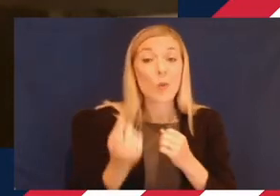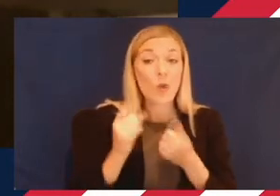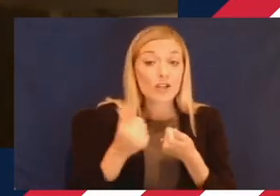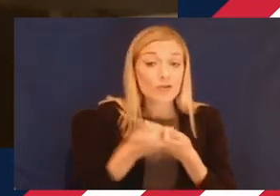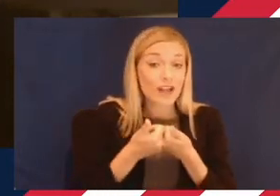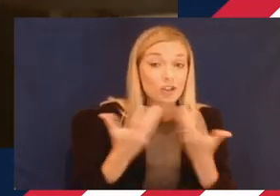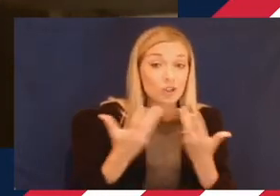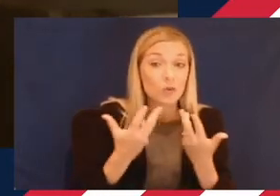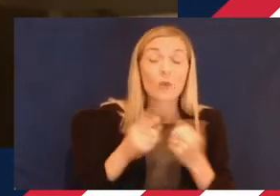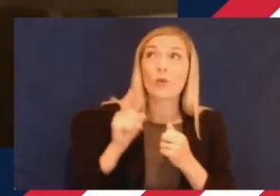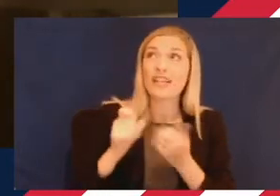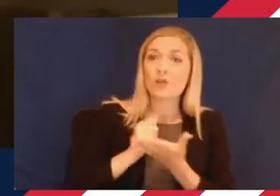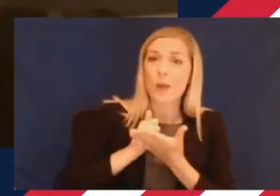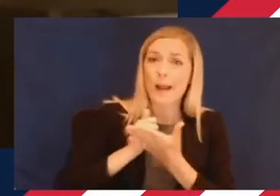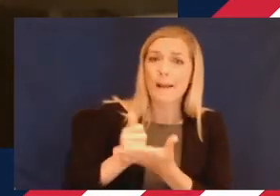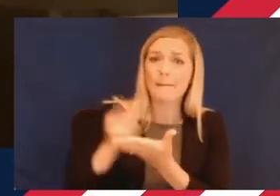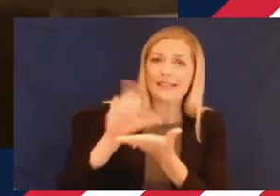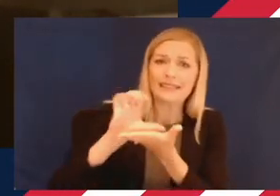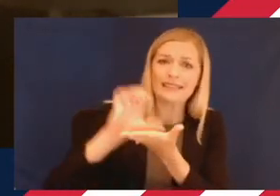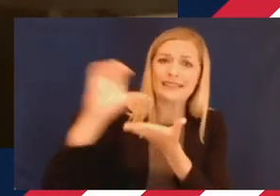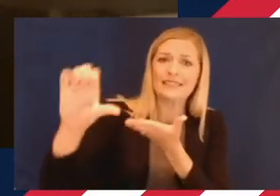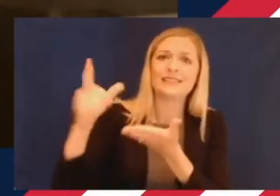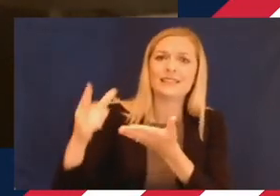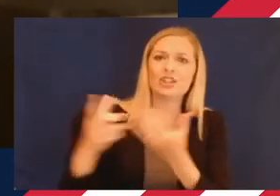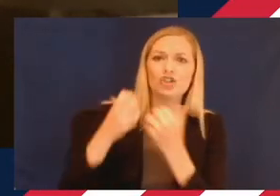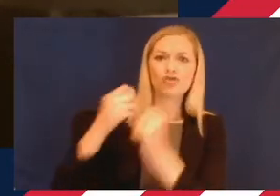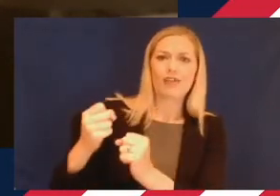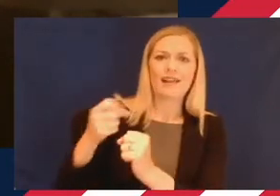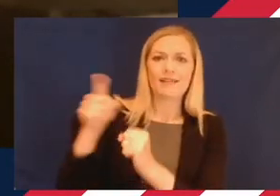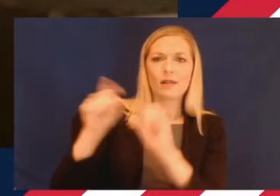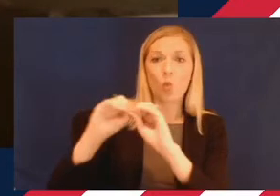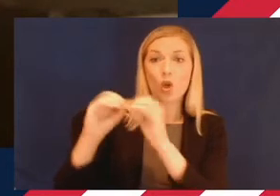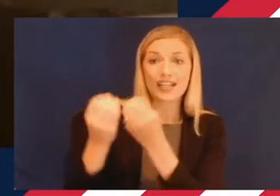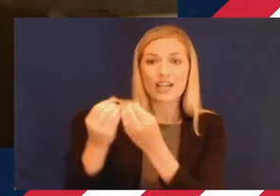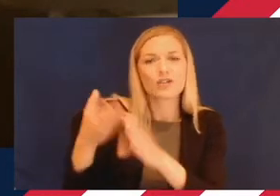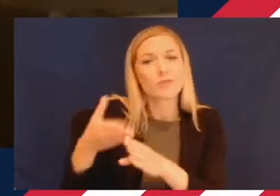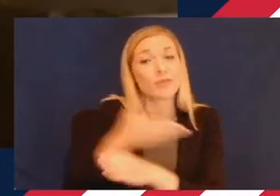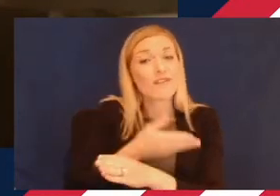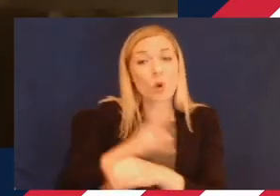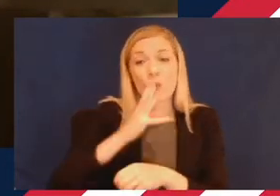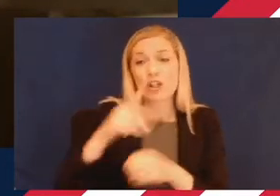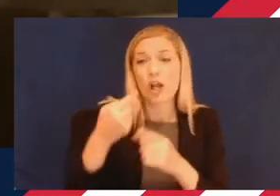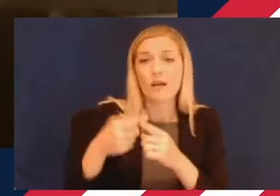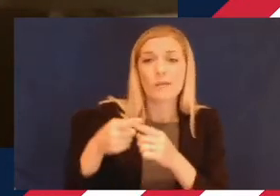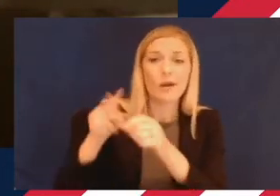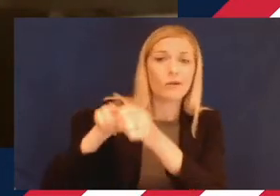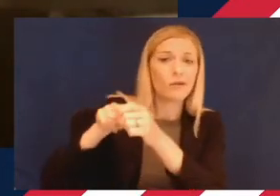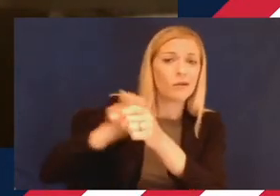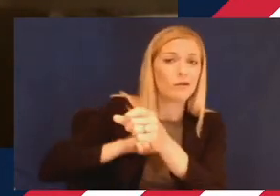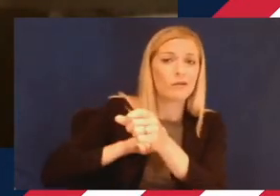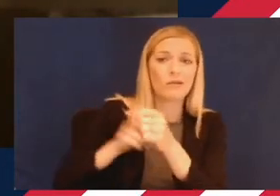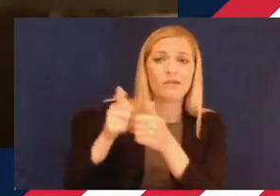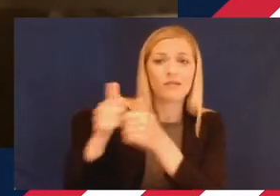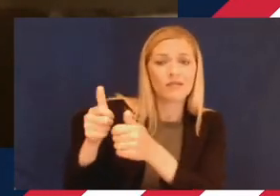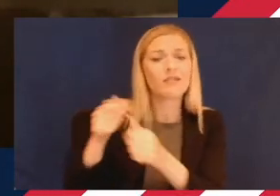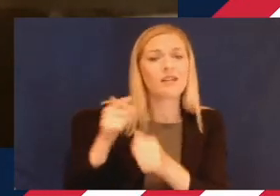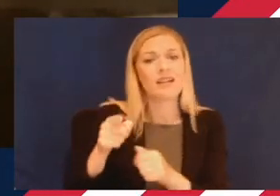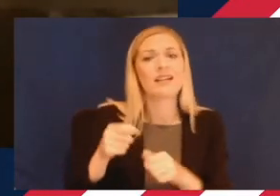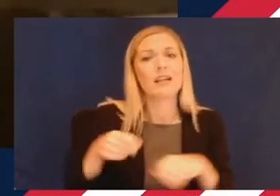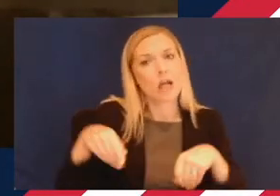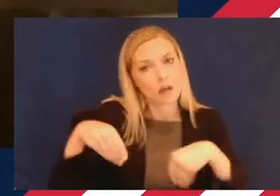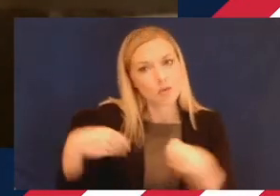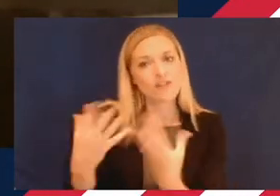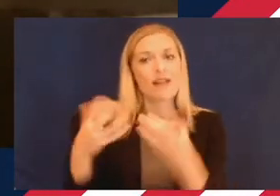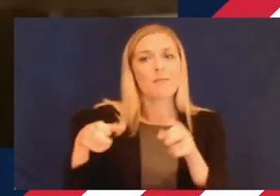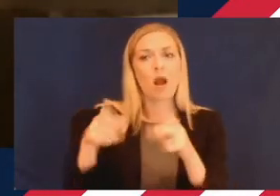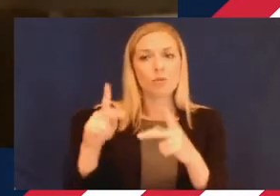before we talk about going different ways, and give them the opportunity to do the job we want them to do. Thank